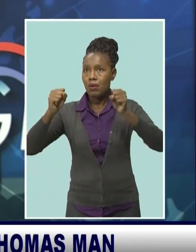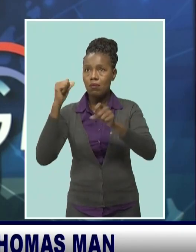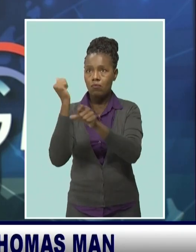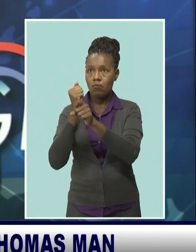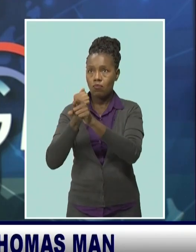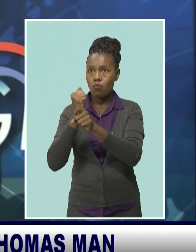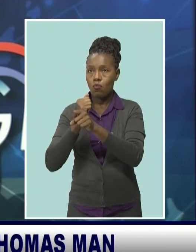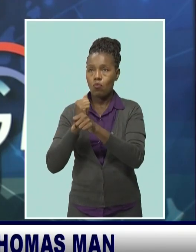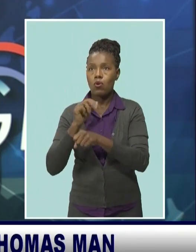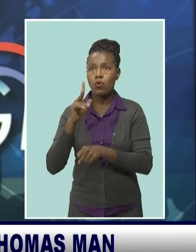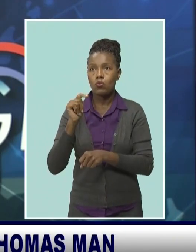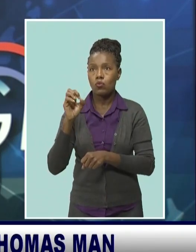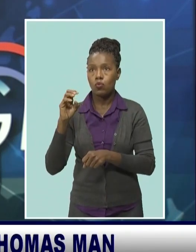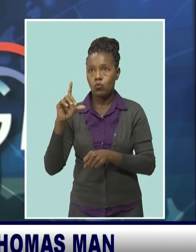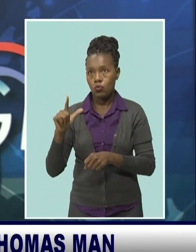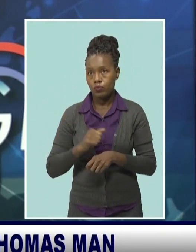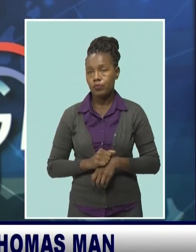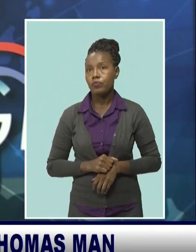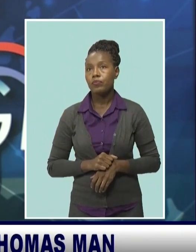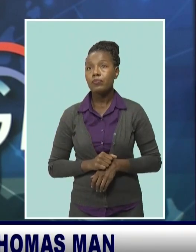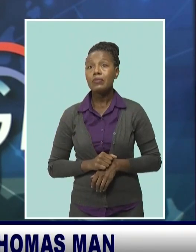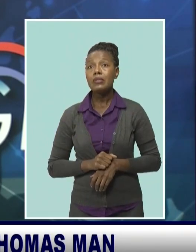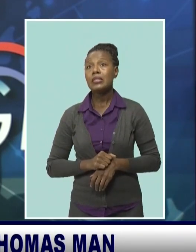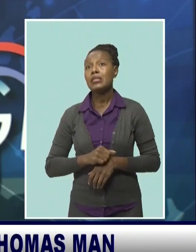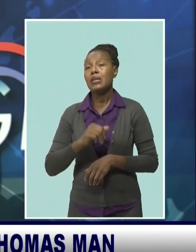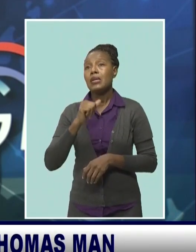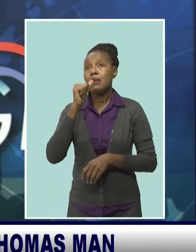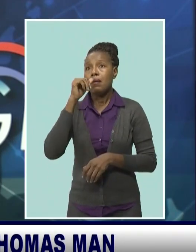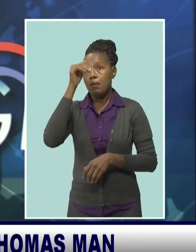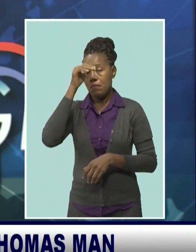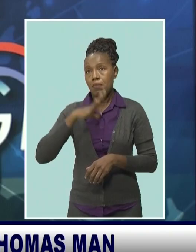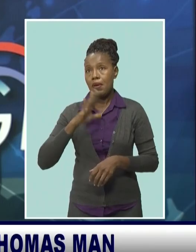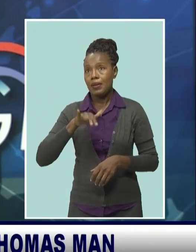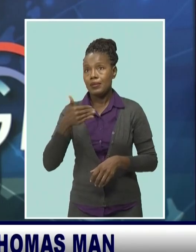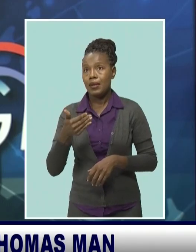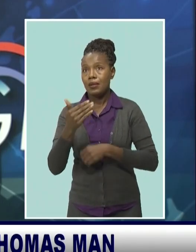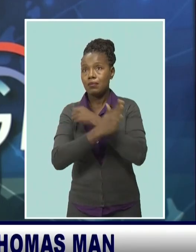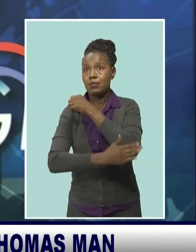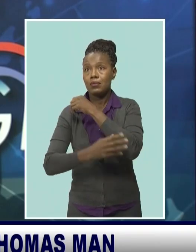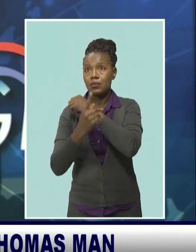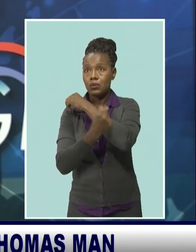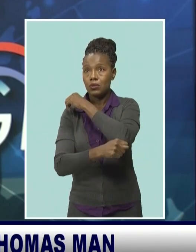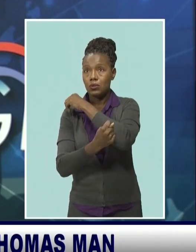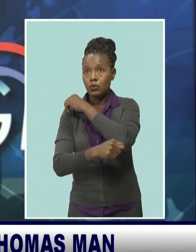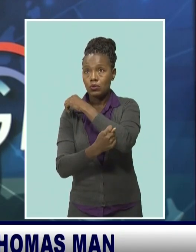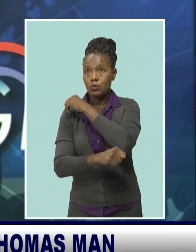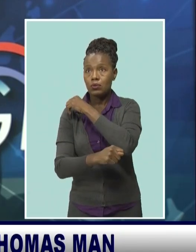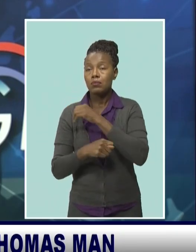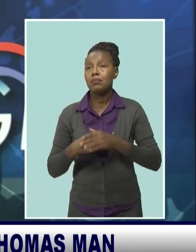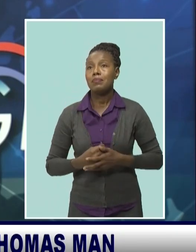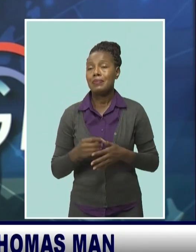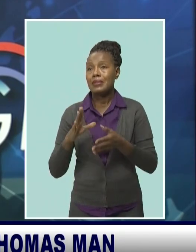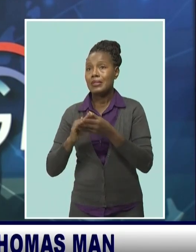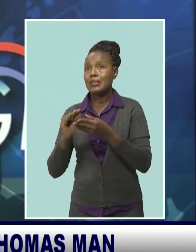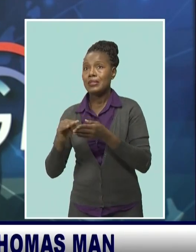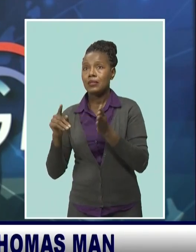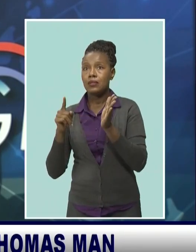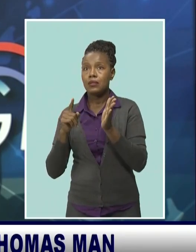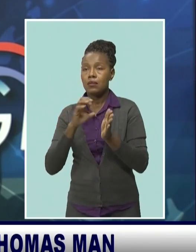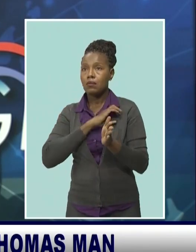Police are probing the shooting death of an elderly St. Thomas man. According to Police Communications and Public Affairs Officer, Acting Inspector Rodney